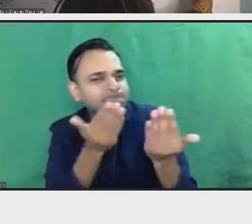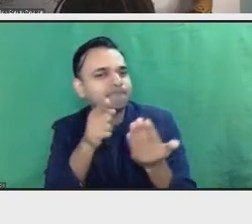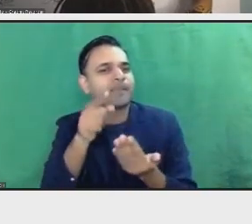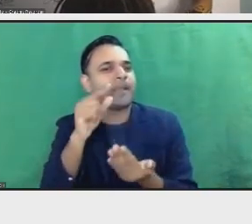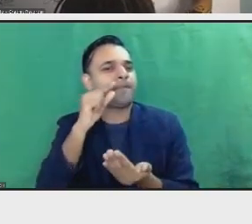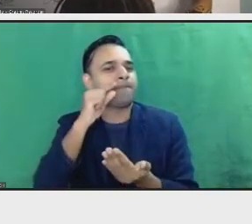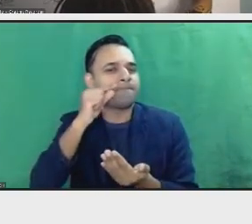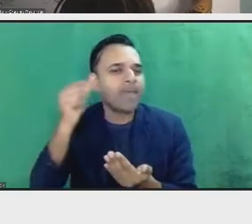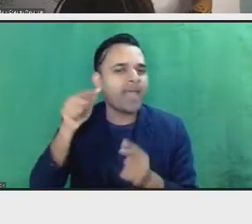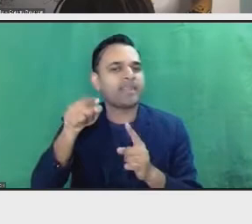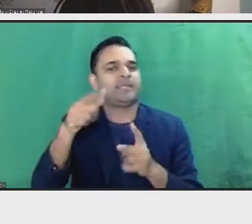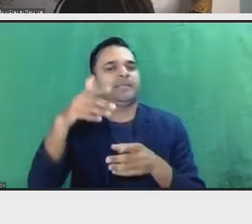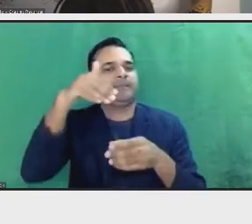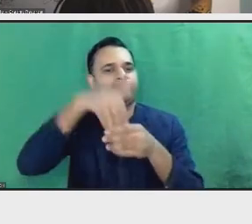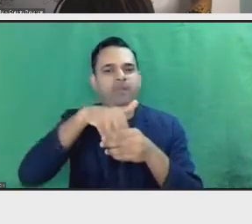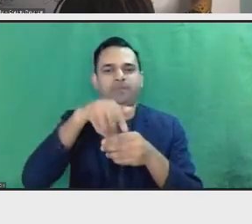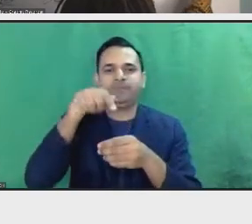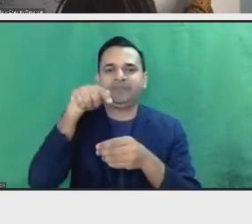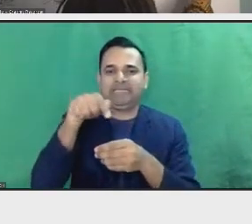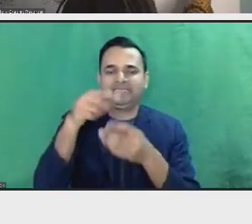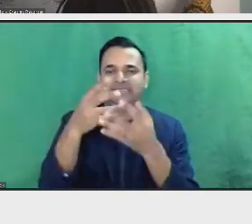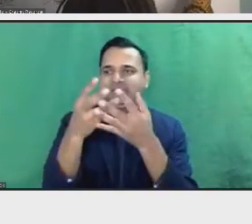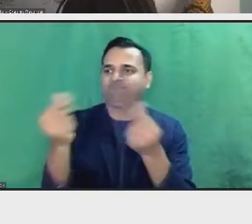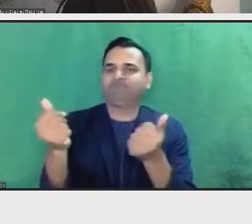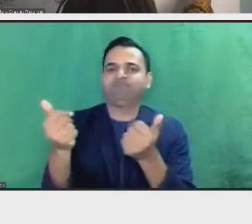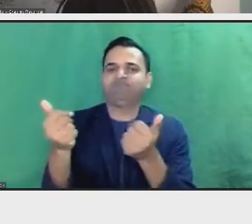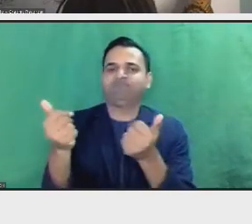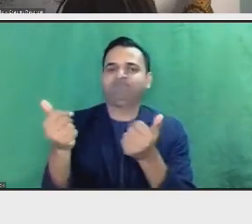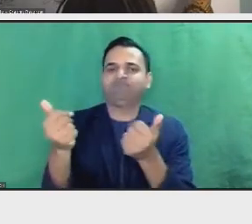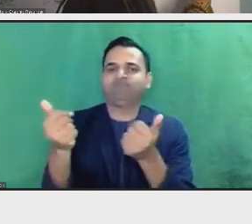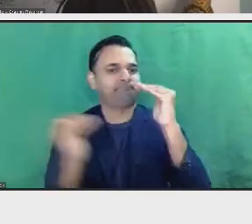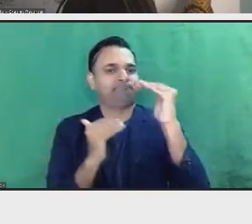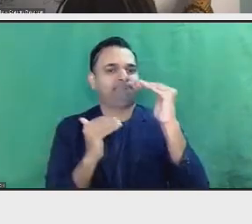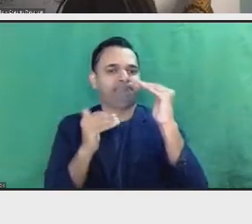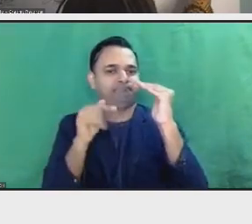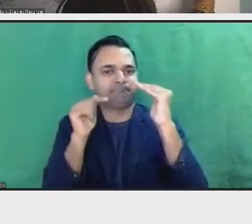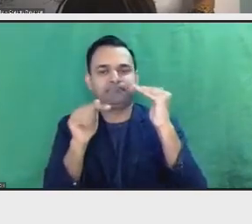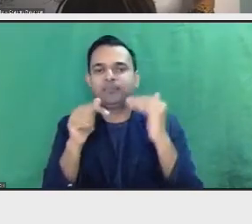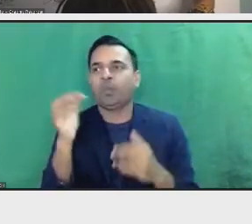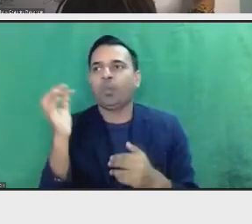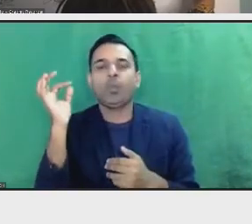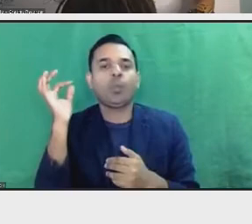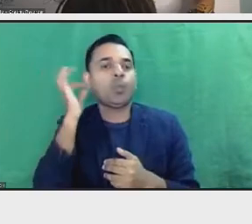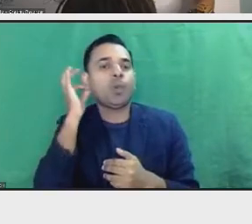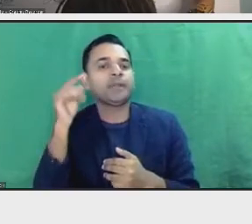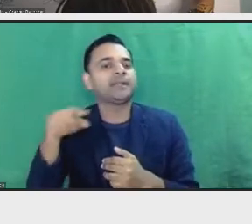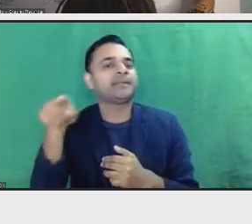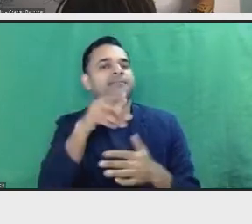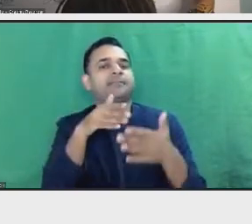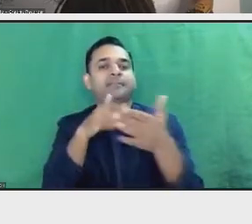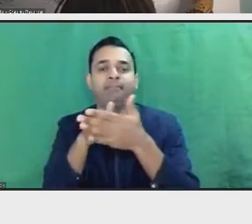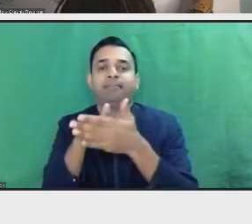How can men in leadership play a role in advancing and also in addressing these inequalities for women as